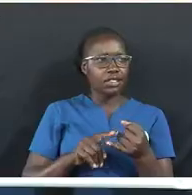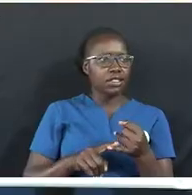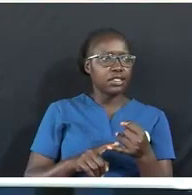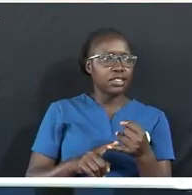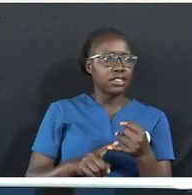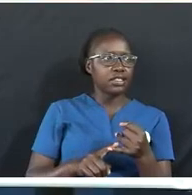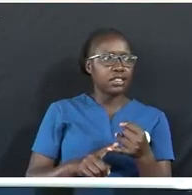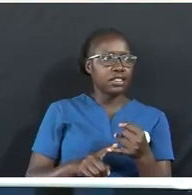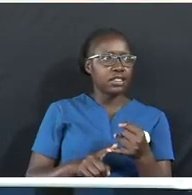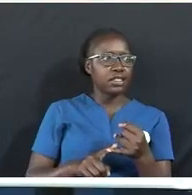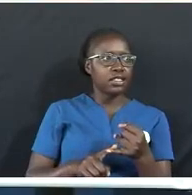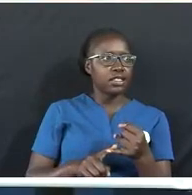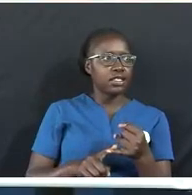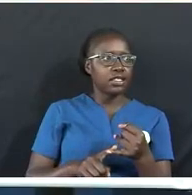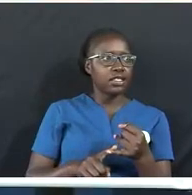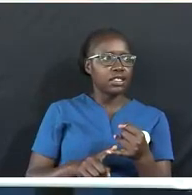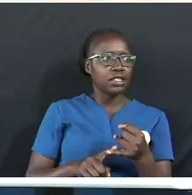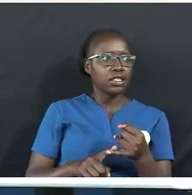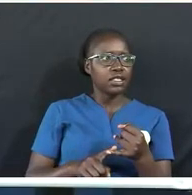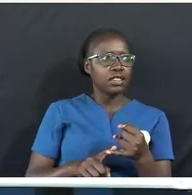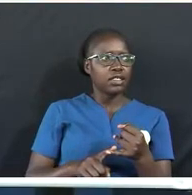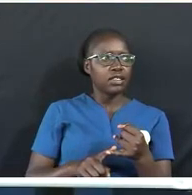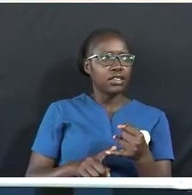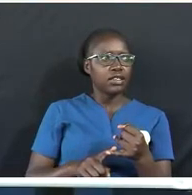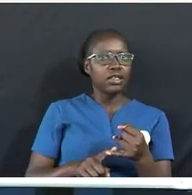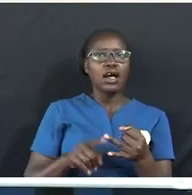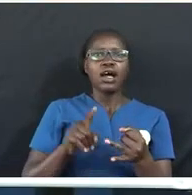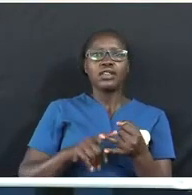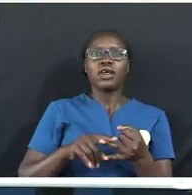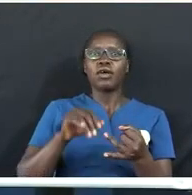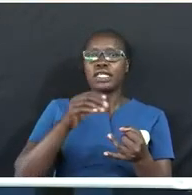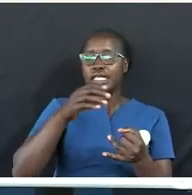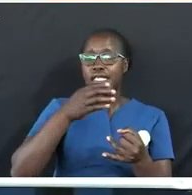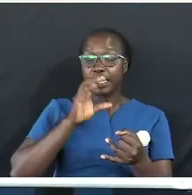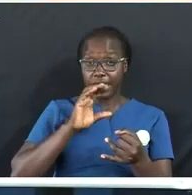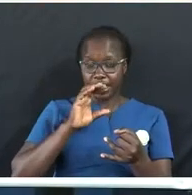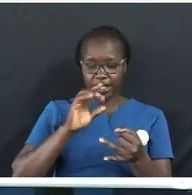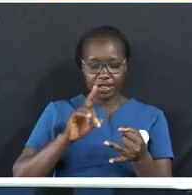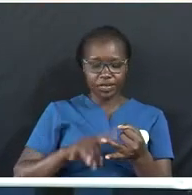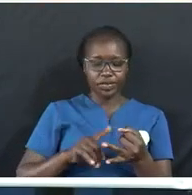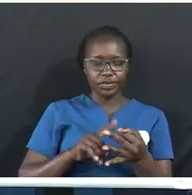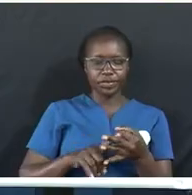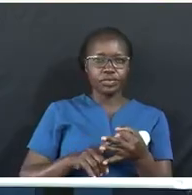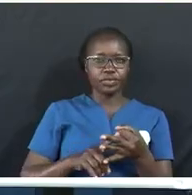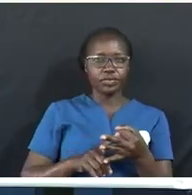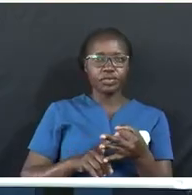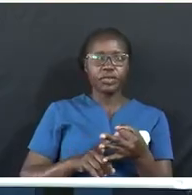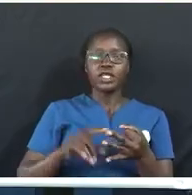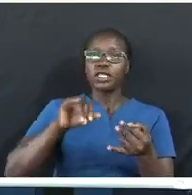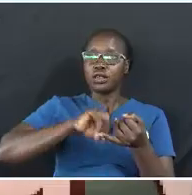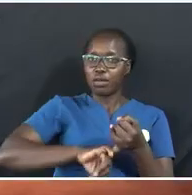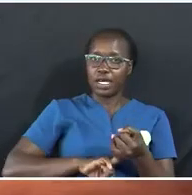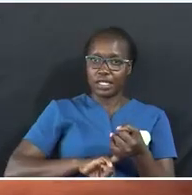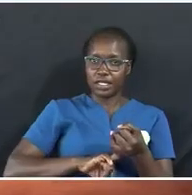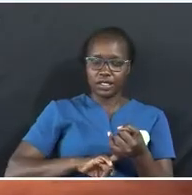Number one, they were eating. Yes. Number two, they were drinking. Number three,